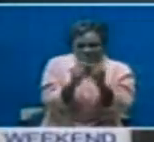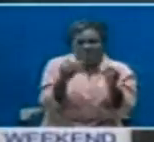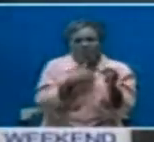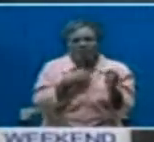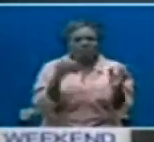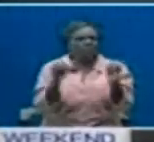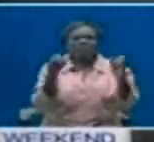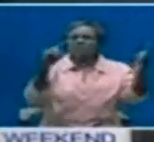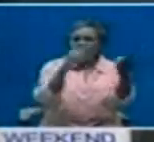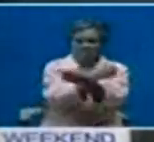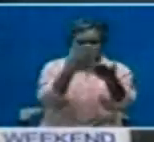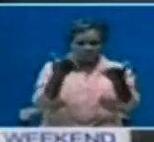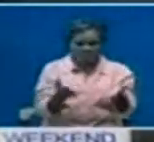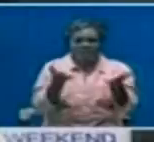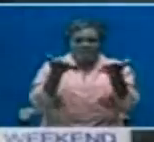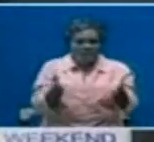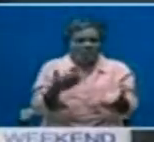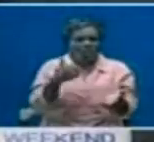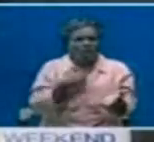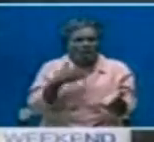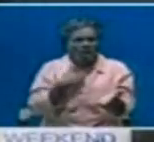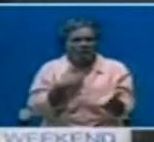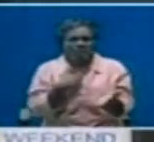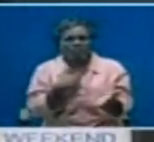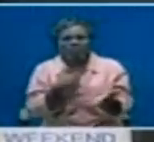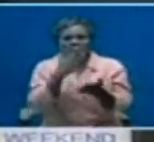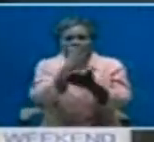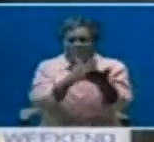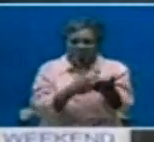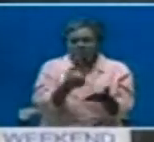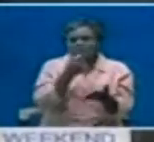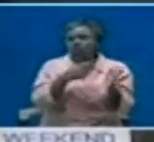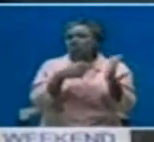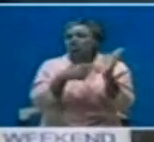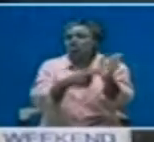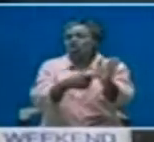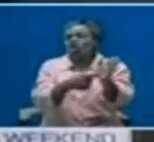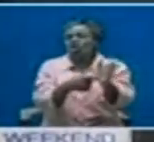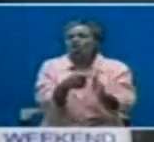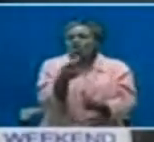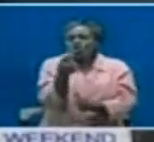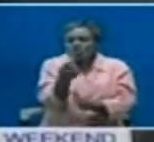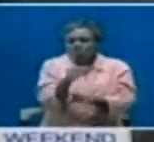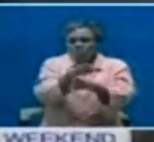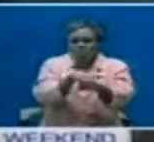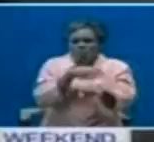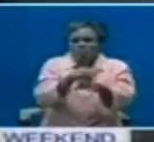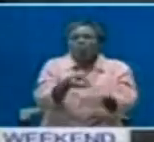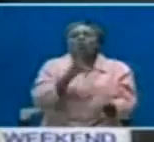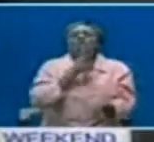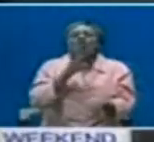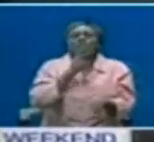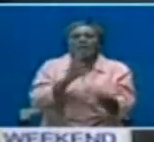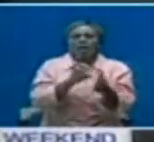nutrition passage of urine. Now they have treated or partially treated gonorrhea will present with just silent watery discharge and